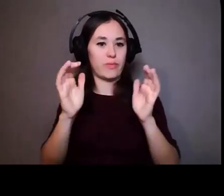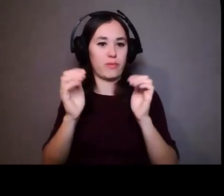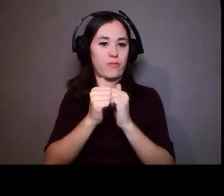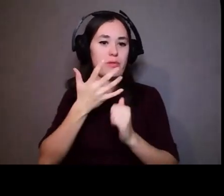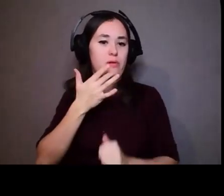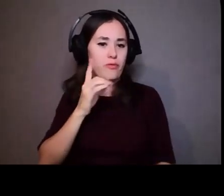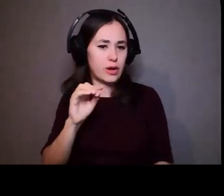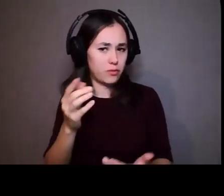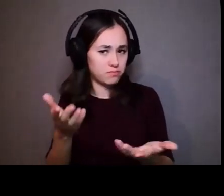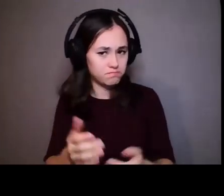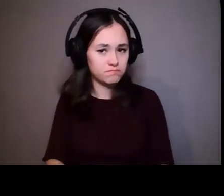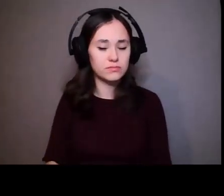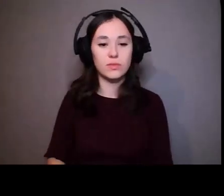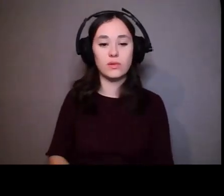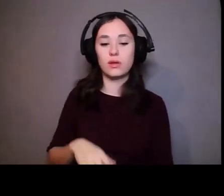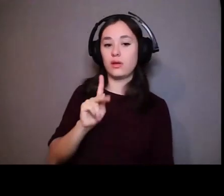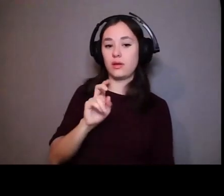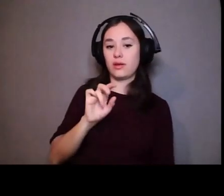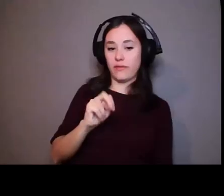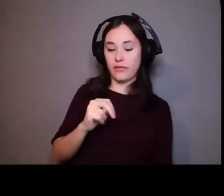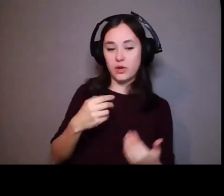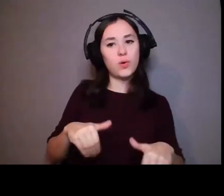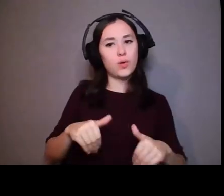That's a great question, and it